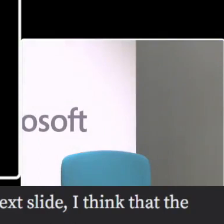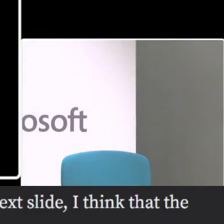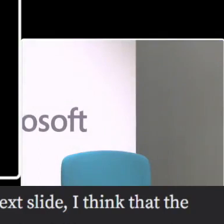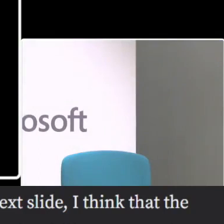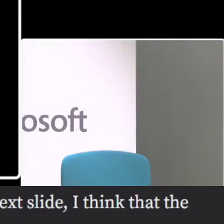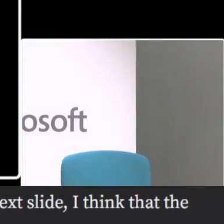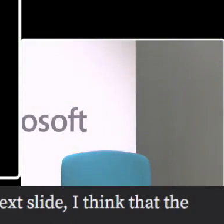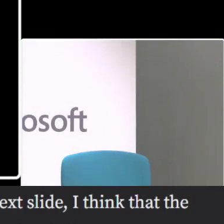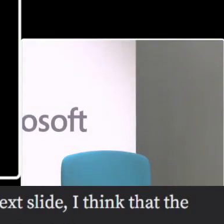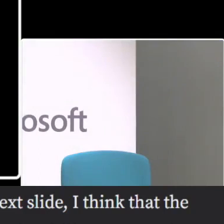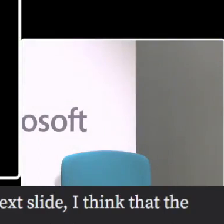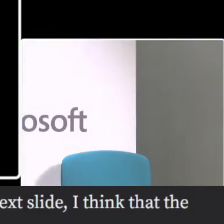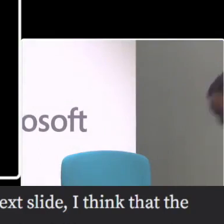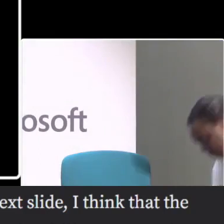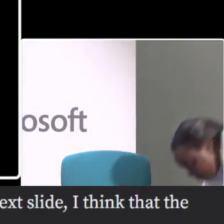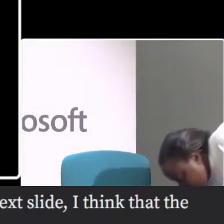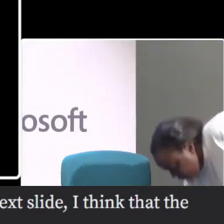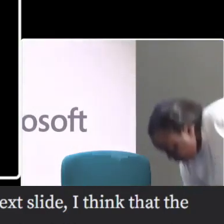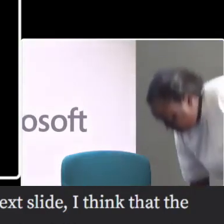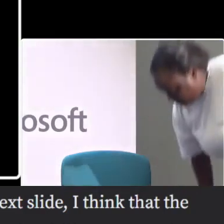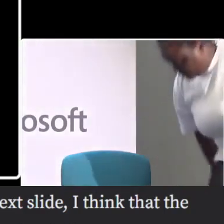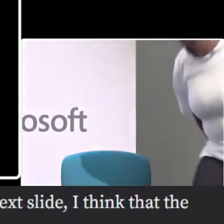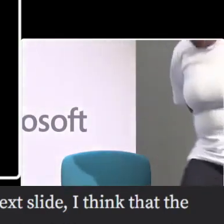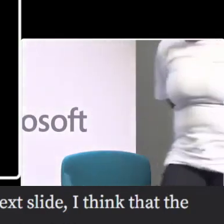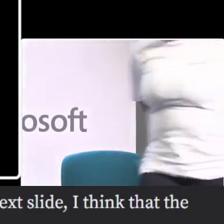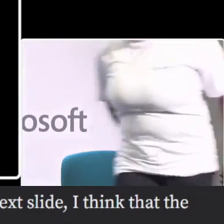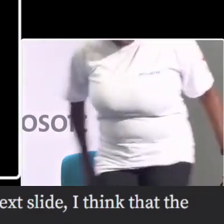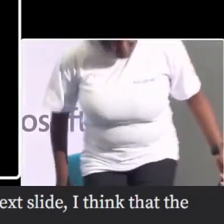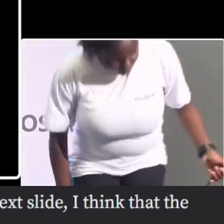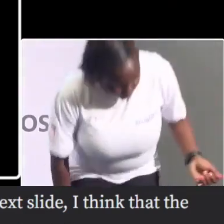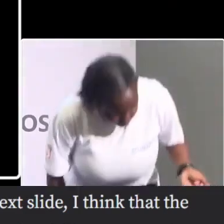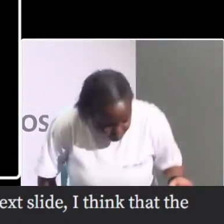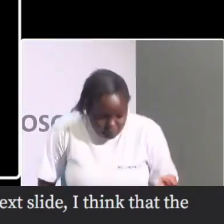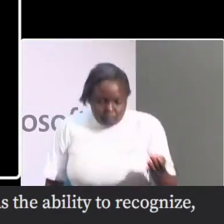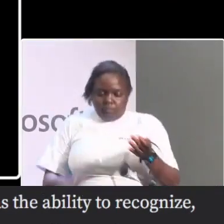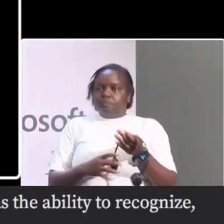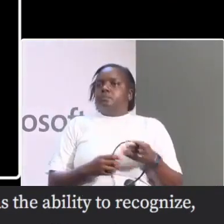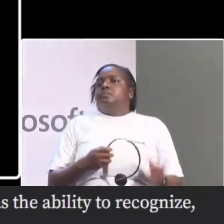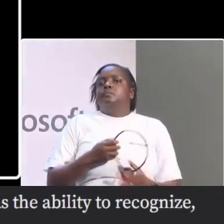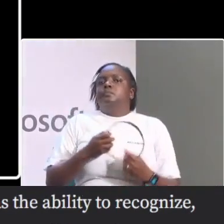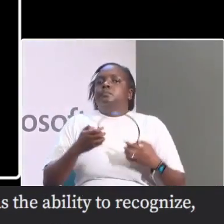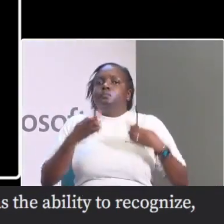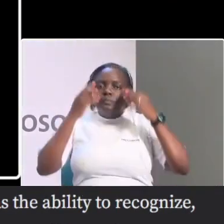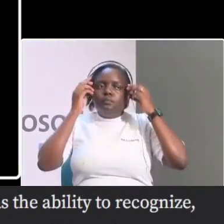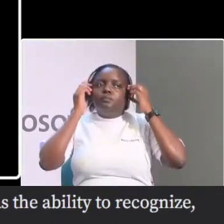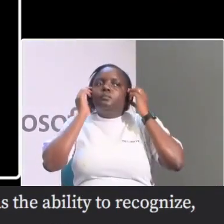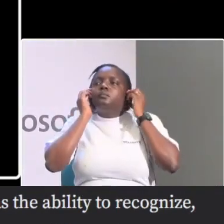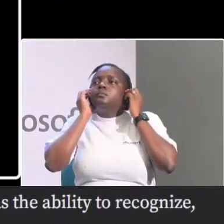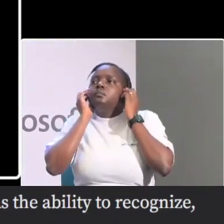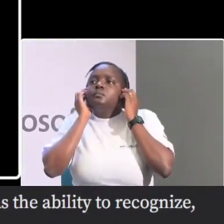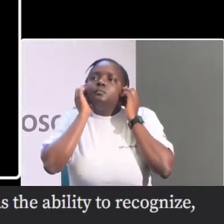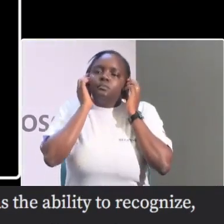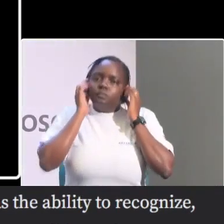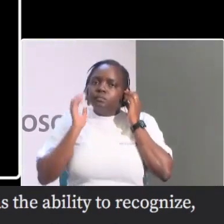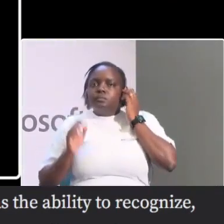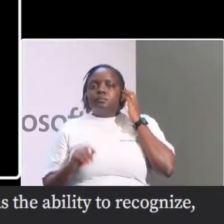On screen is a cartoon which shows the difference between sympathy and empathy. So on the left, is the